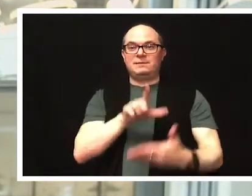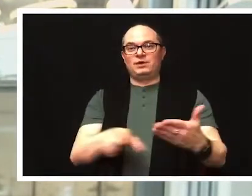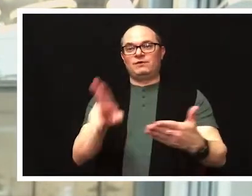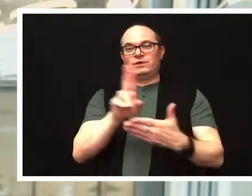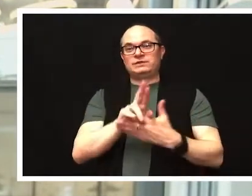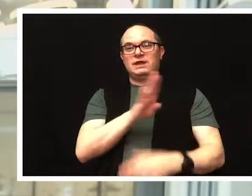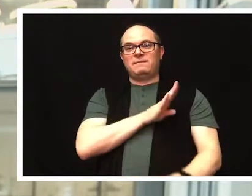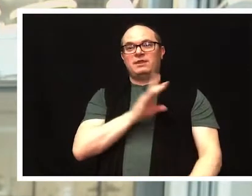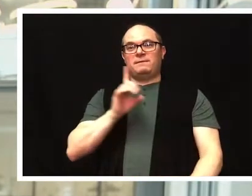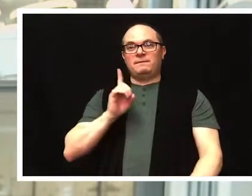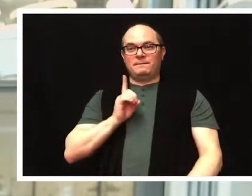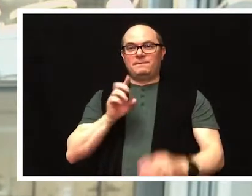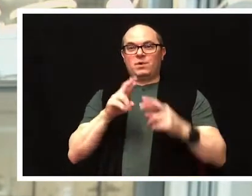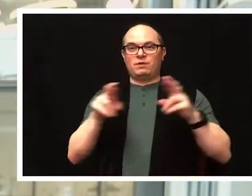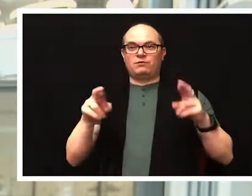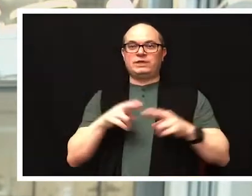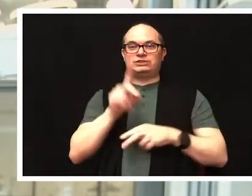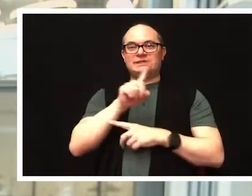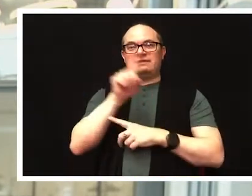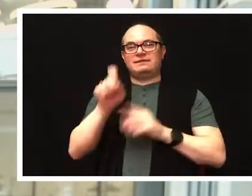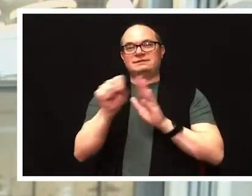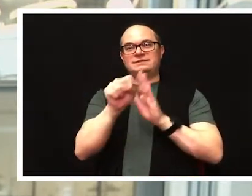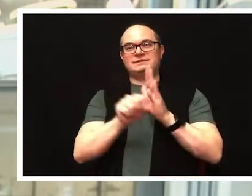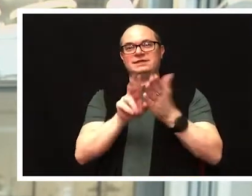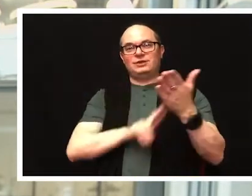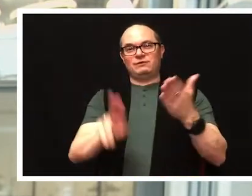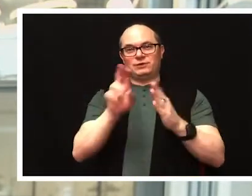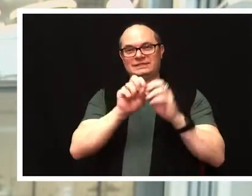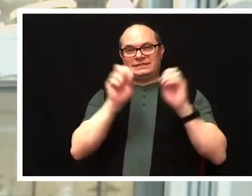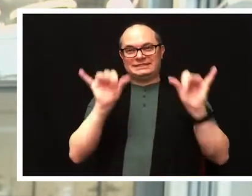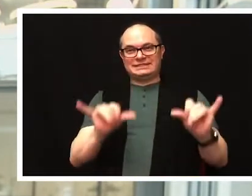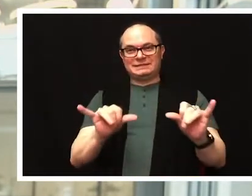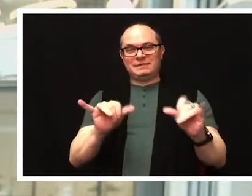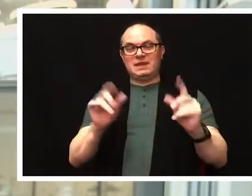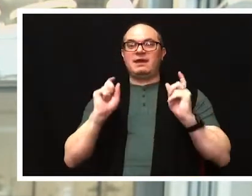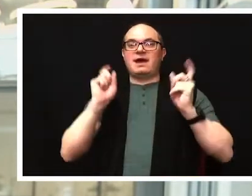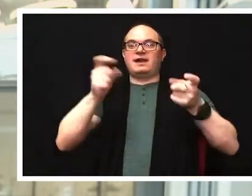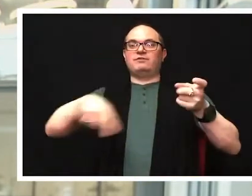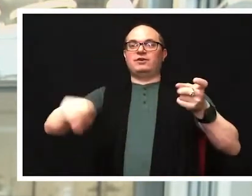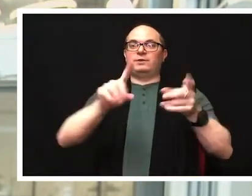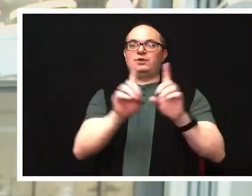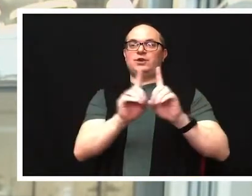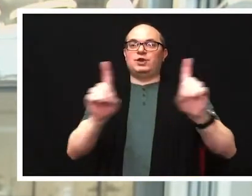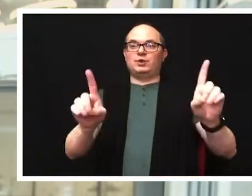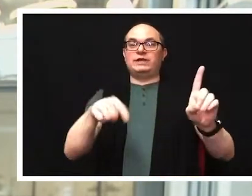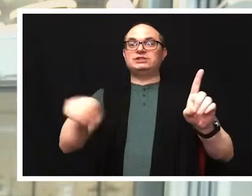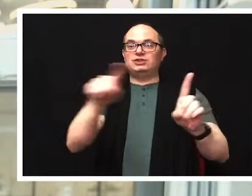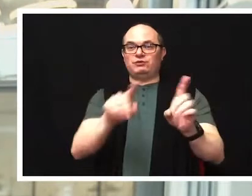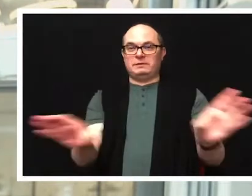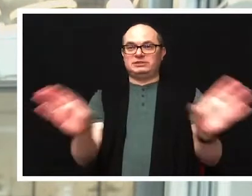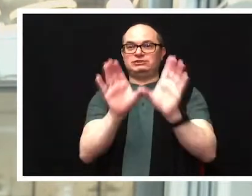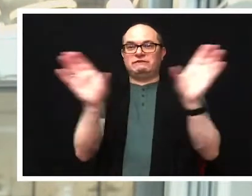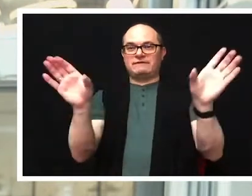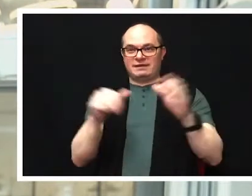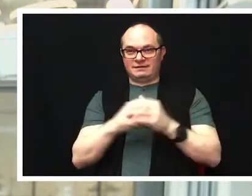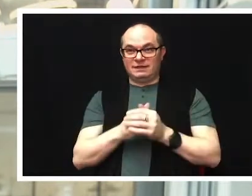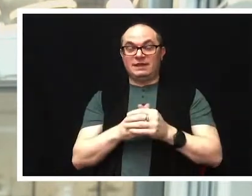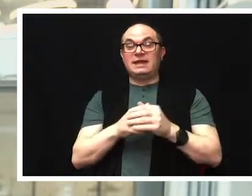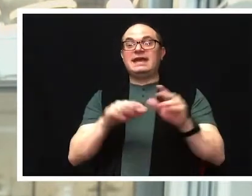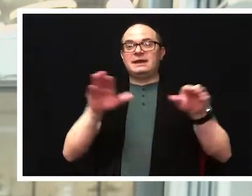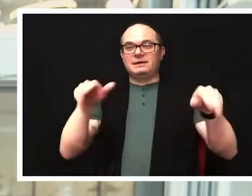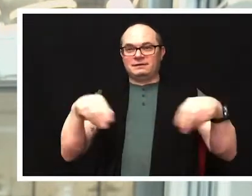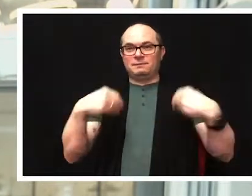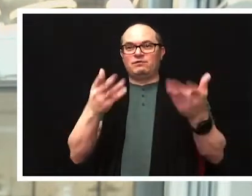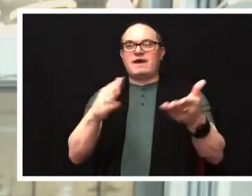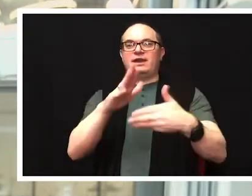Lamar University by the Board of Regents of the Texas State University System, I confer upon you the degrees to which you've been certified, admitting